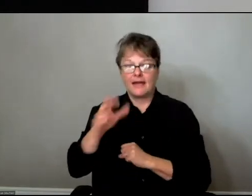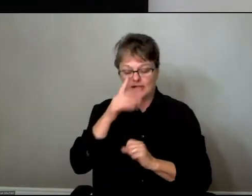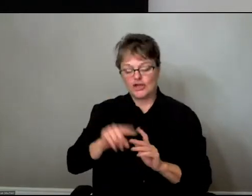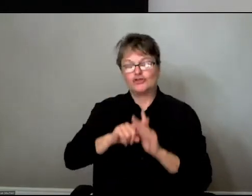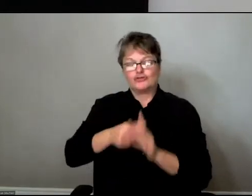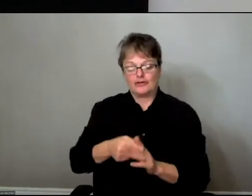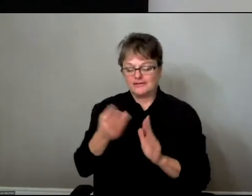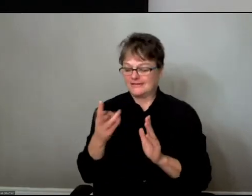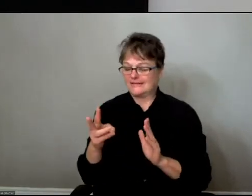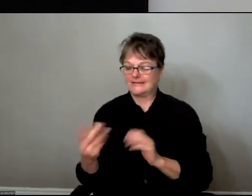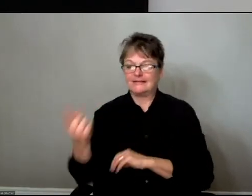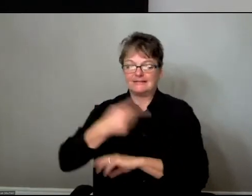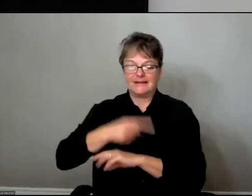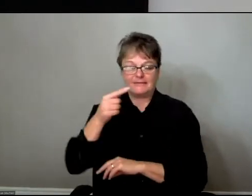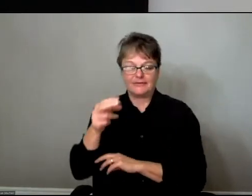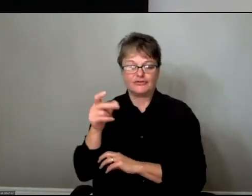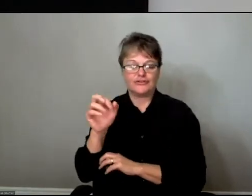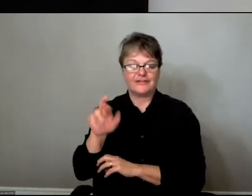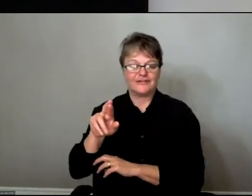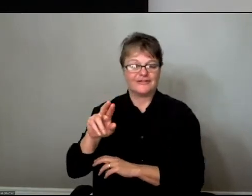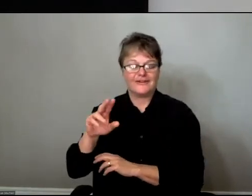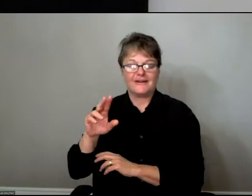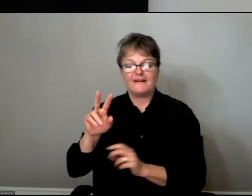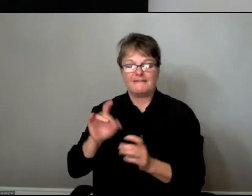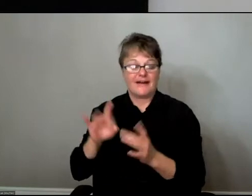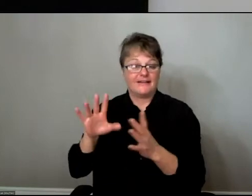the Confederation will be lit in purple today.